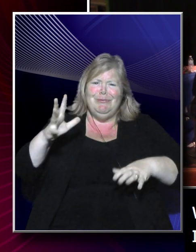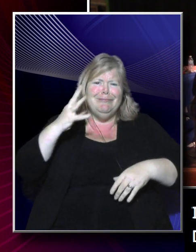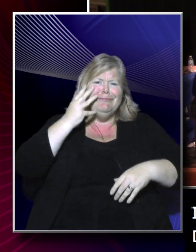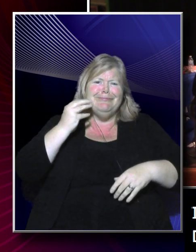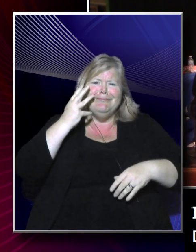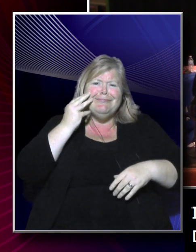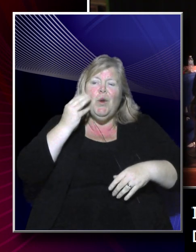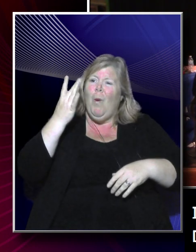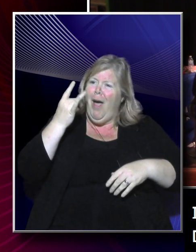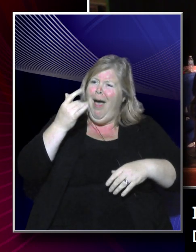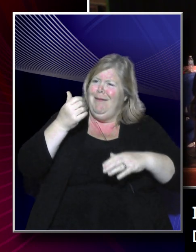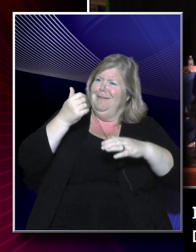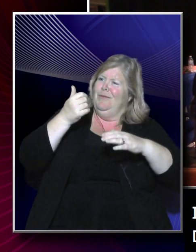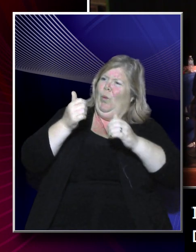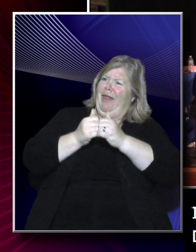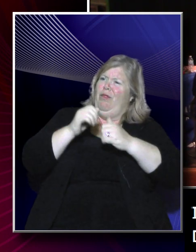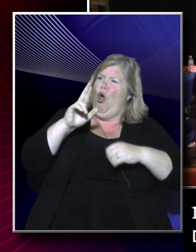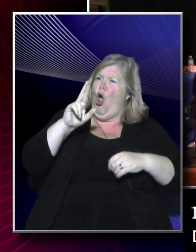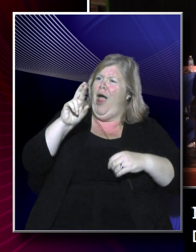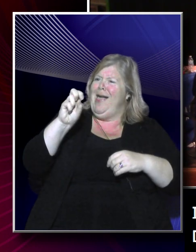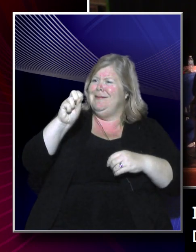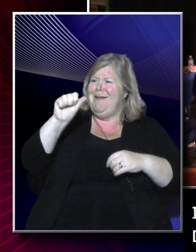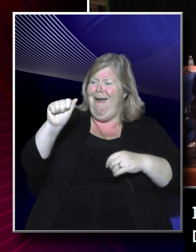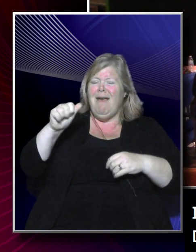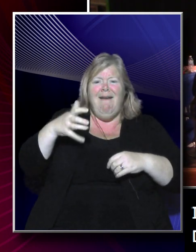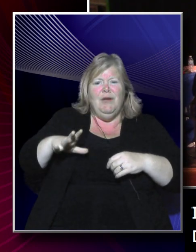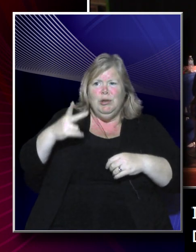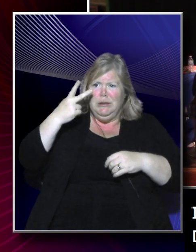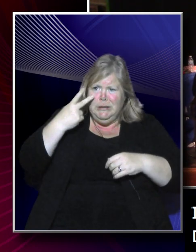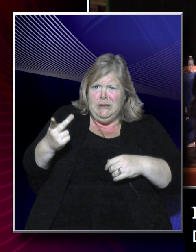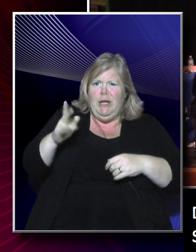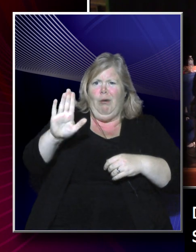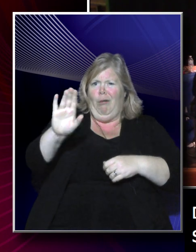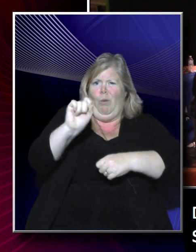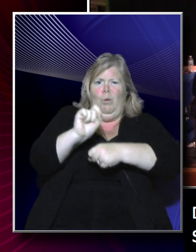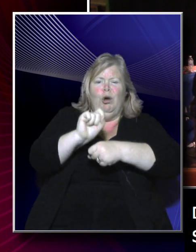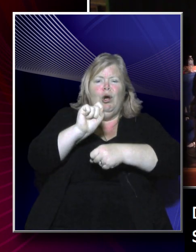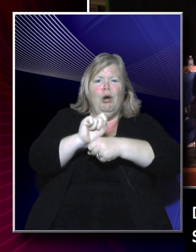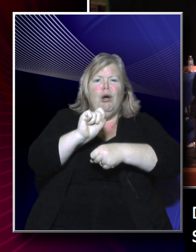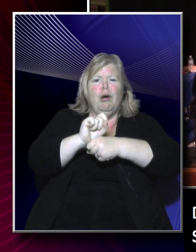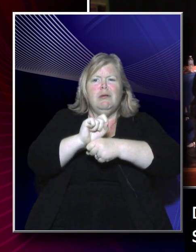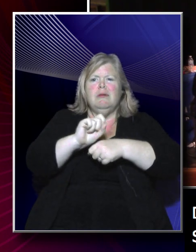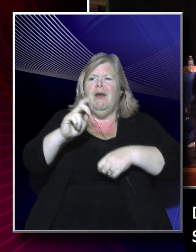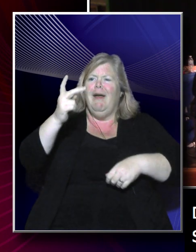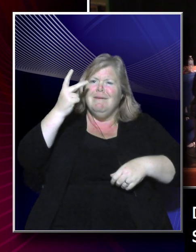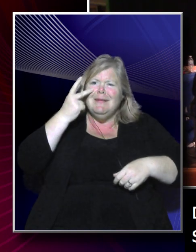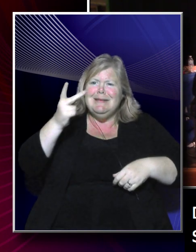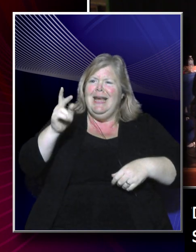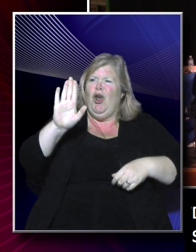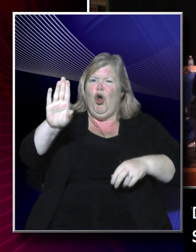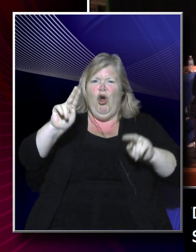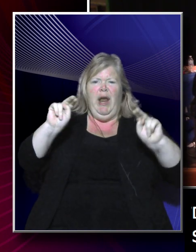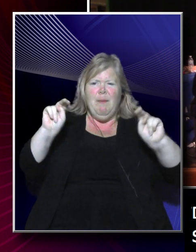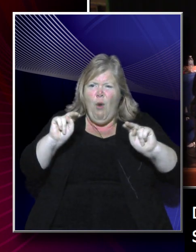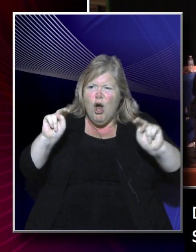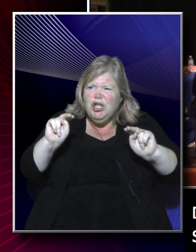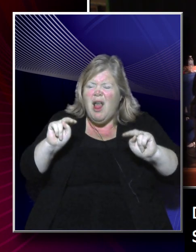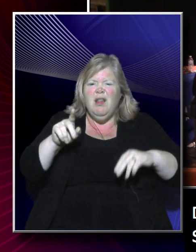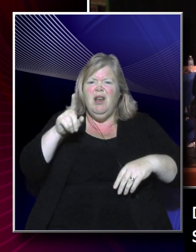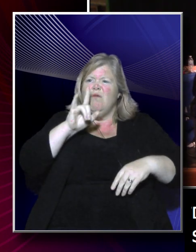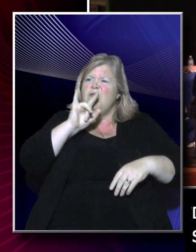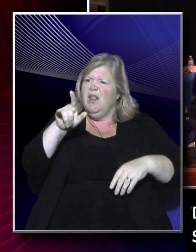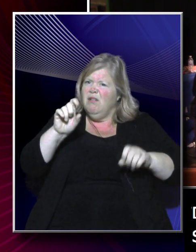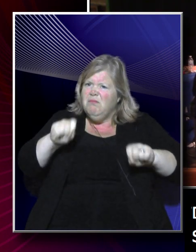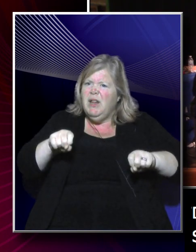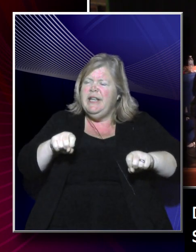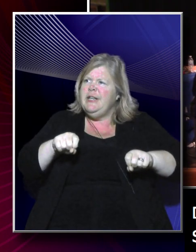under RSA. I have seen what she does. I have seen her impartiality, her ability to help